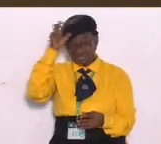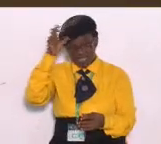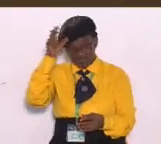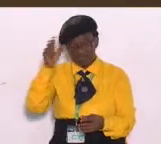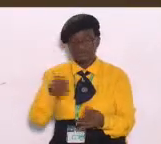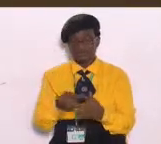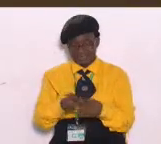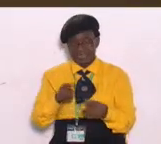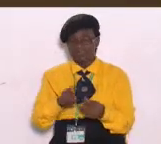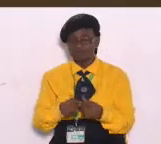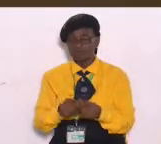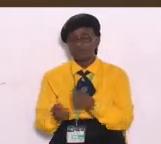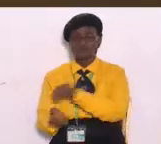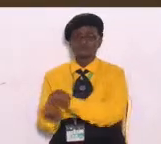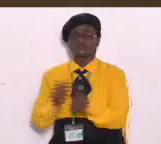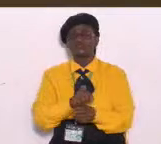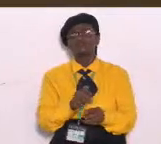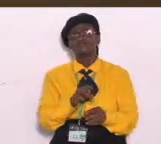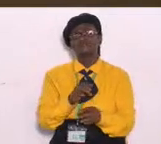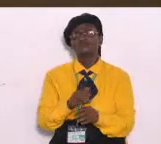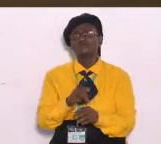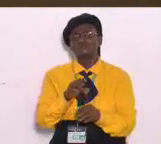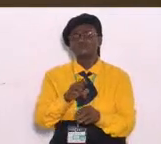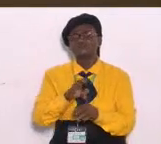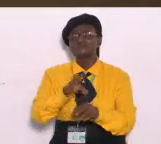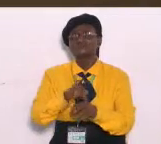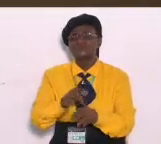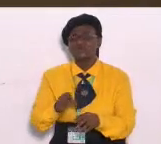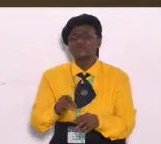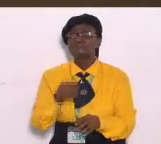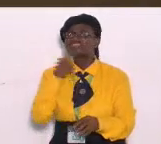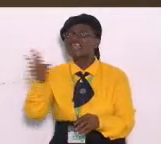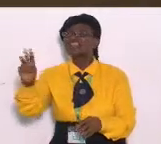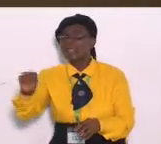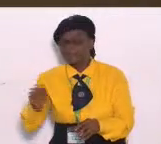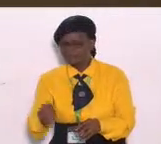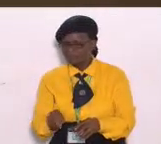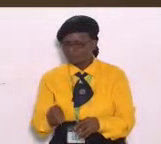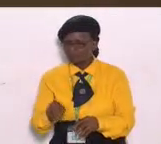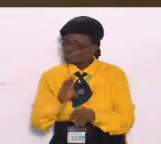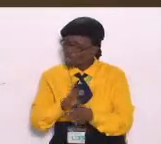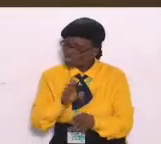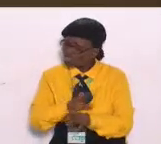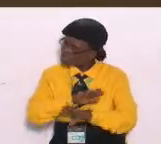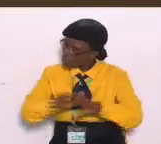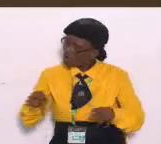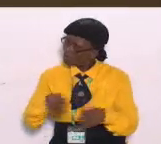you shouldn't pay your tithes.